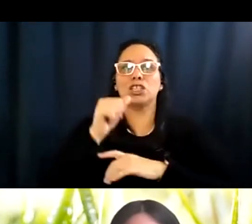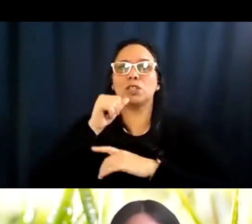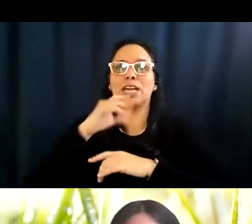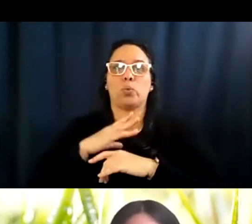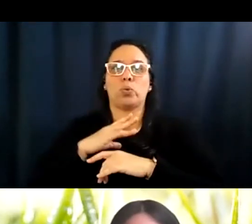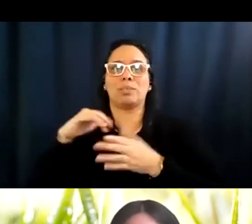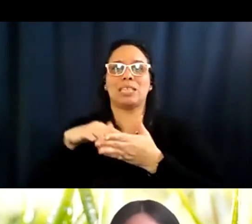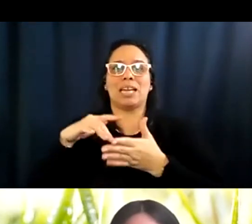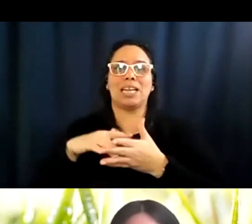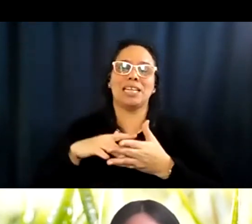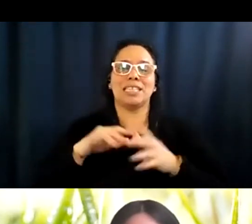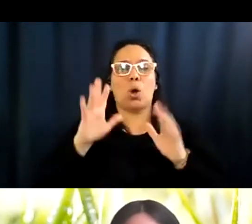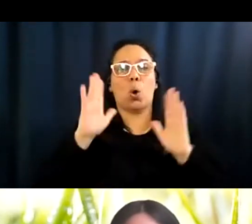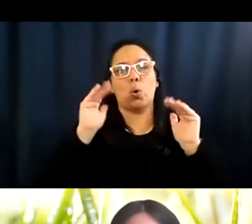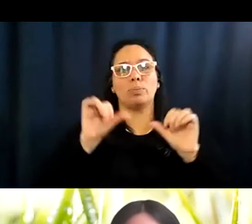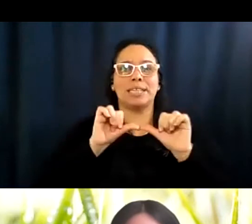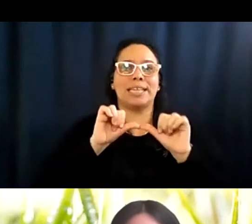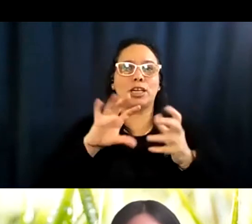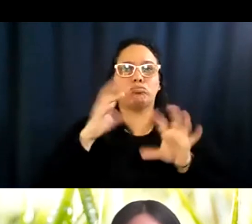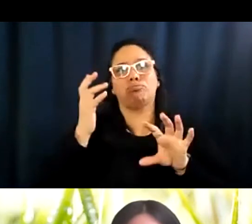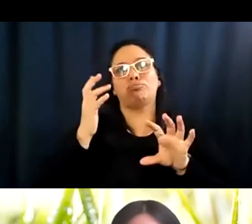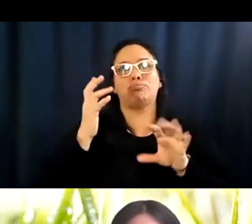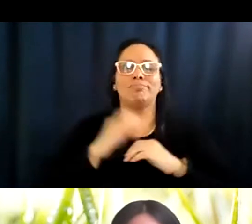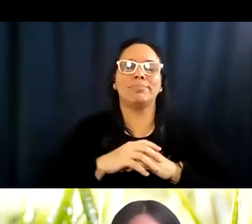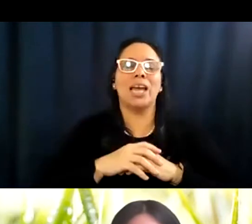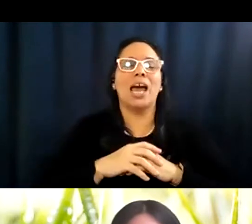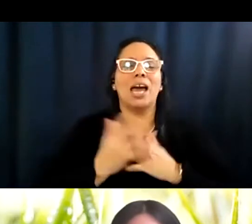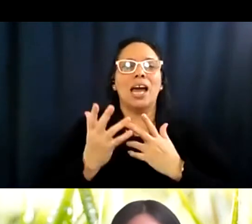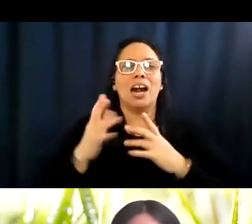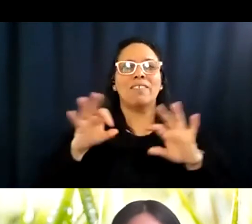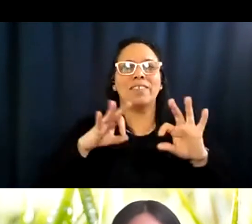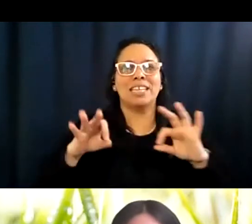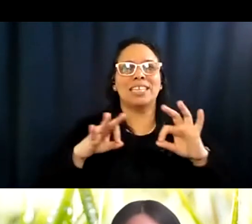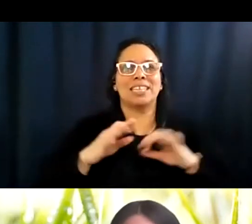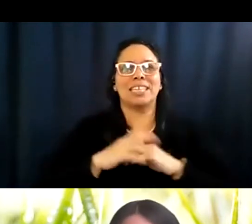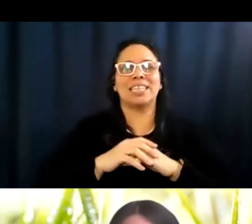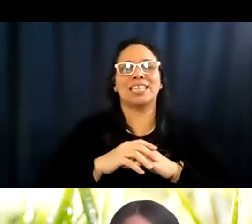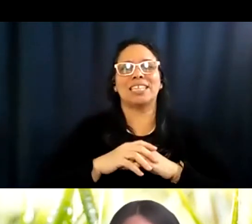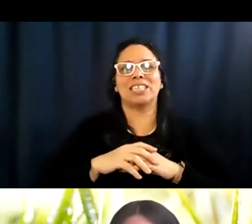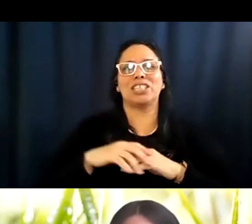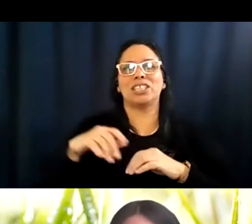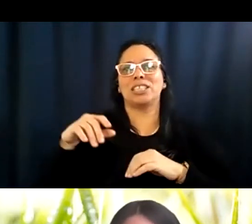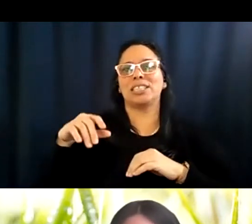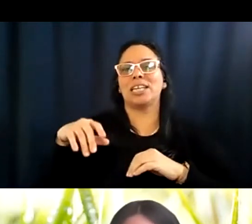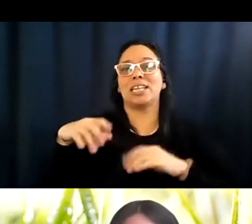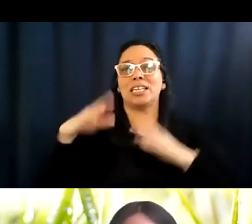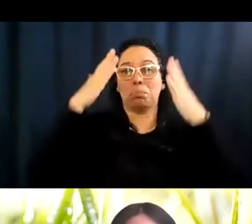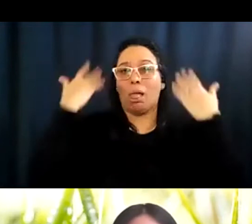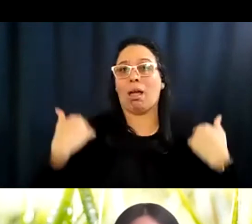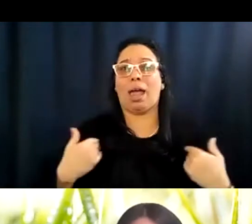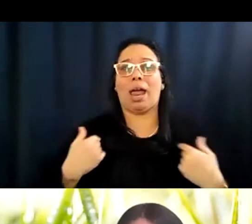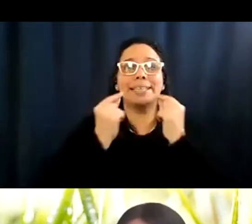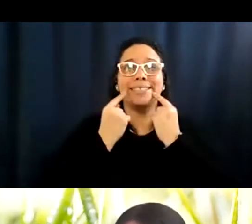shaking shit up. Her physical description is she's a fleshful Panay on the lighter side with hella long black hair and dimples that